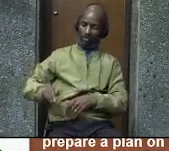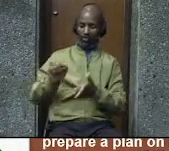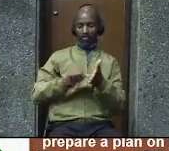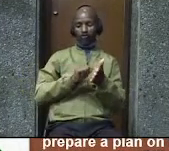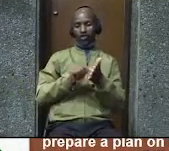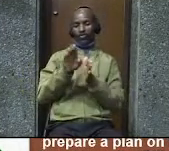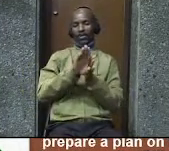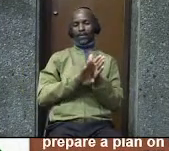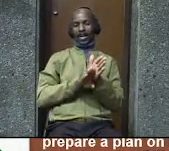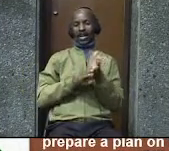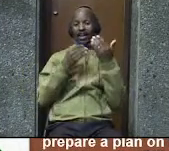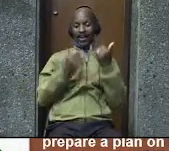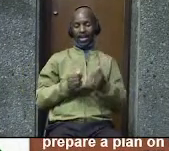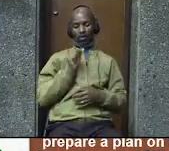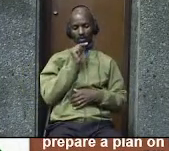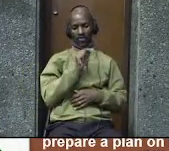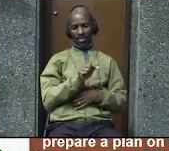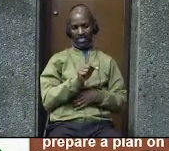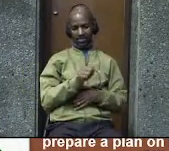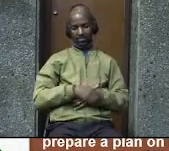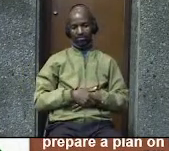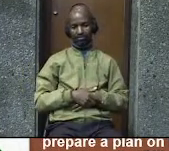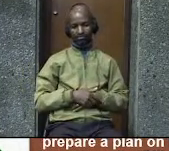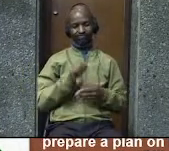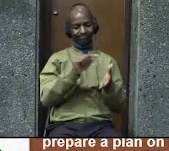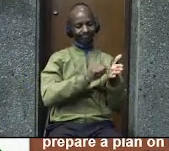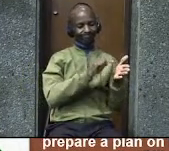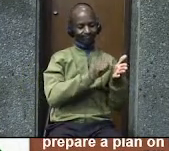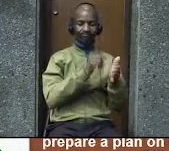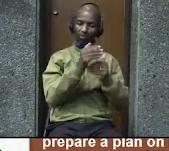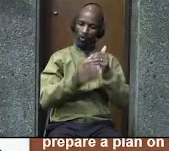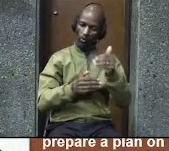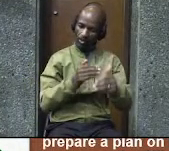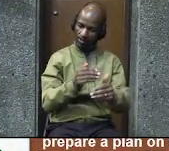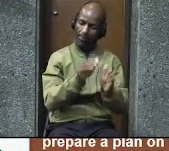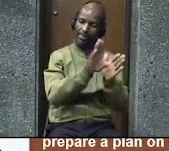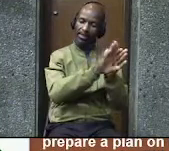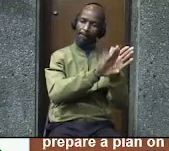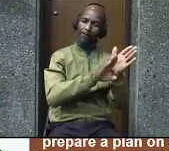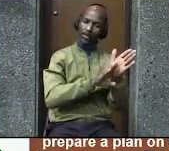bill. So that's actually, the voting process on the bill.